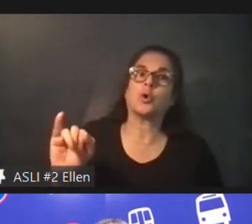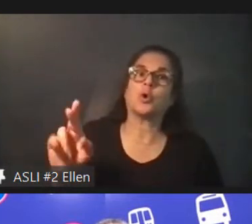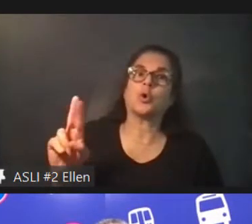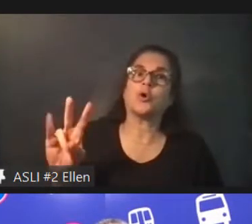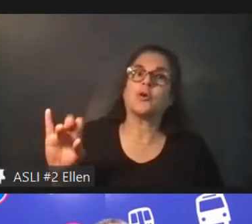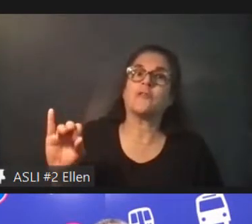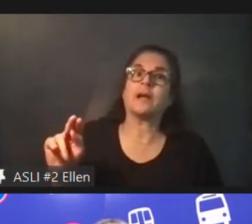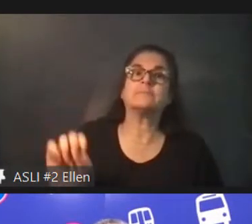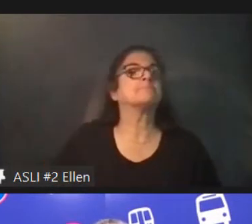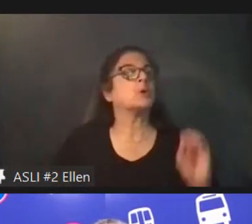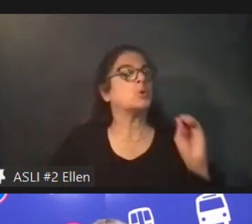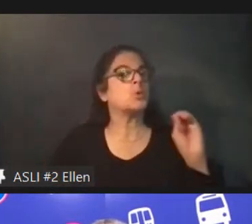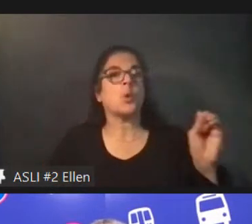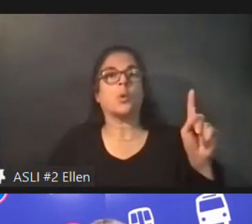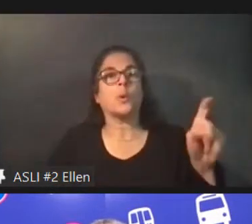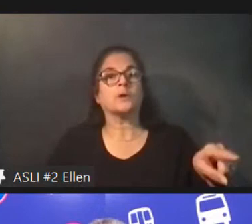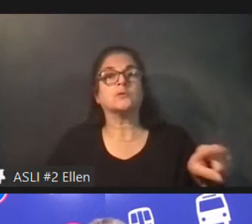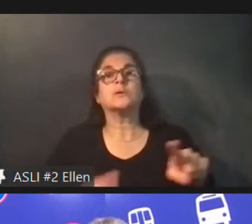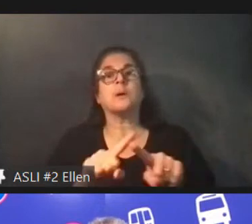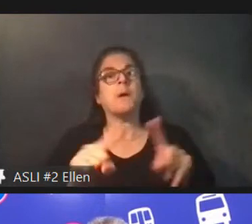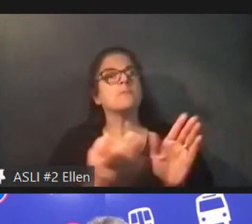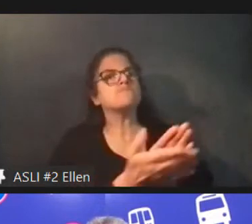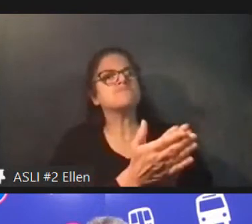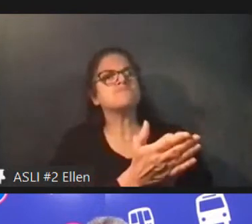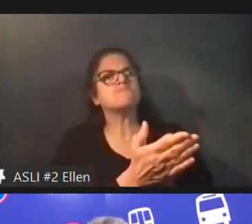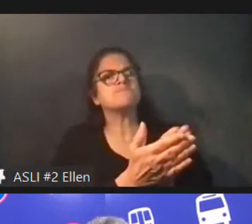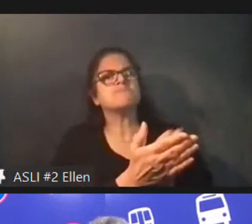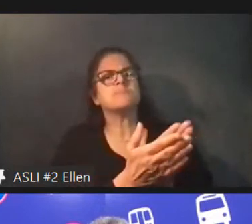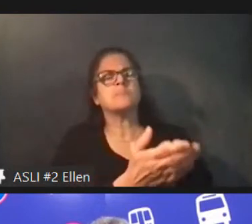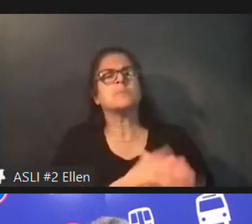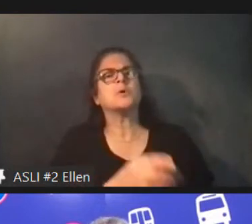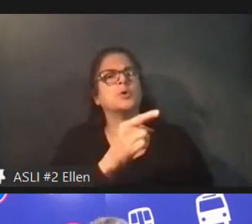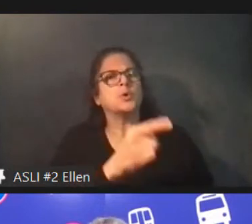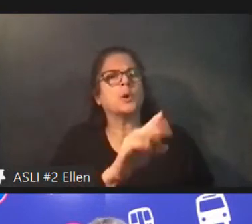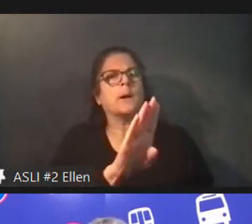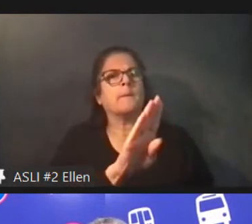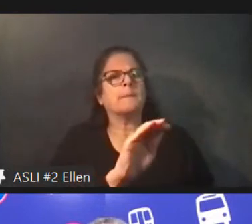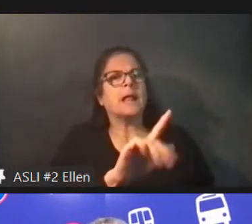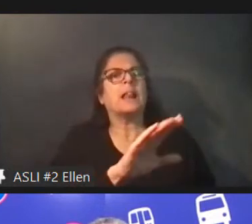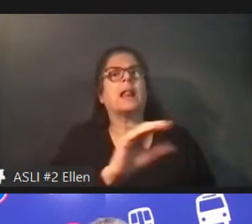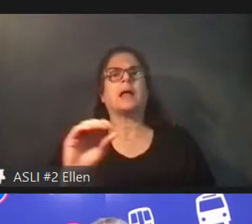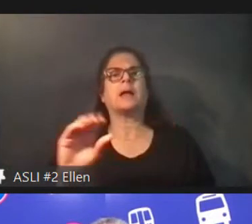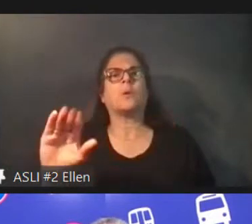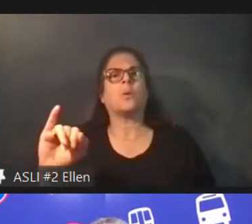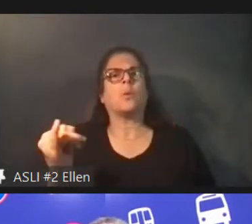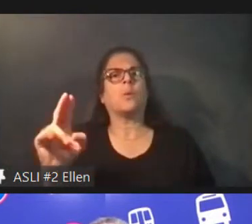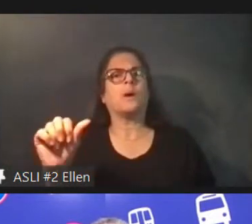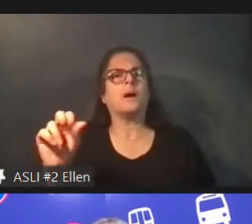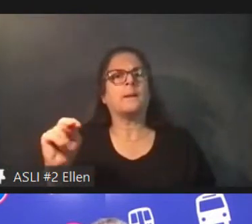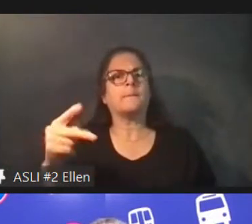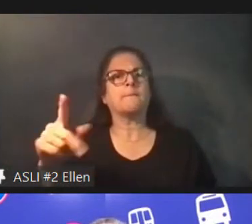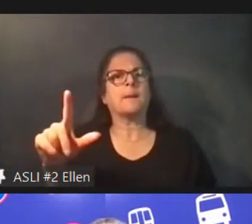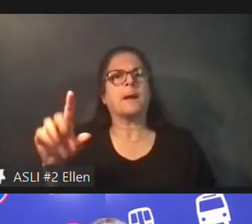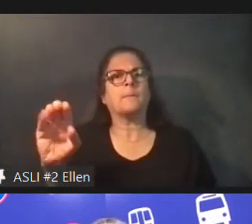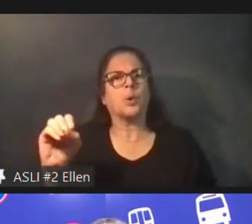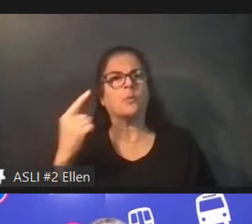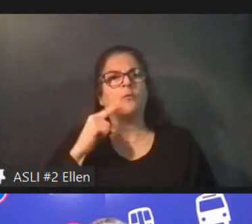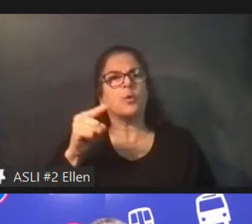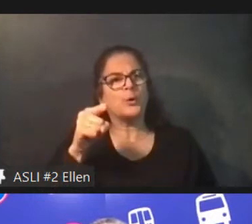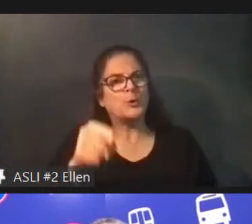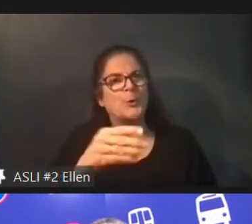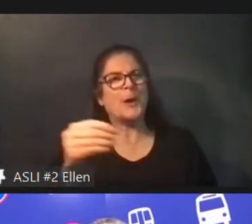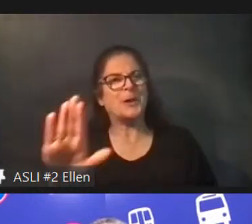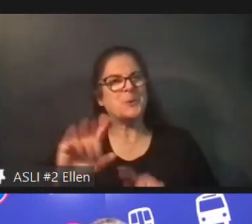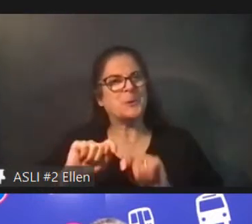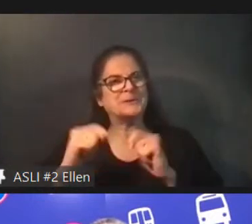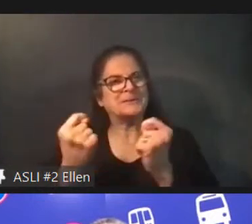No question, just yeah, just kudos, Bill, and Juan Pablo, to you and your teams. Keep up the great work. Thank you. Chairman Barkley,